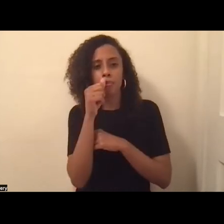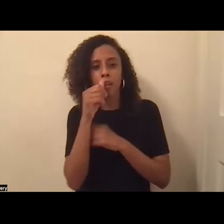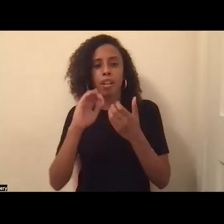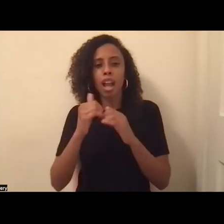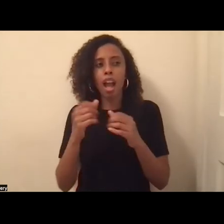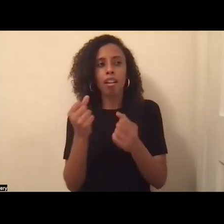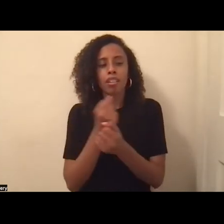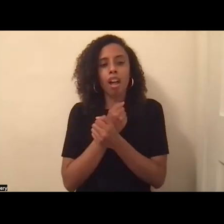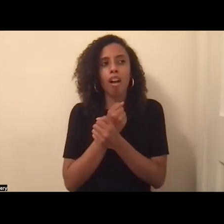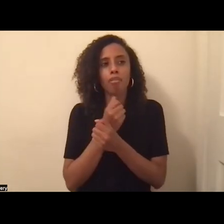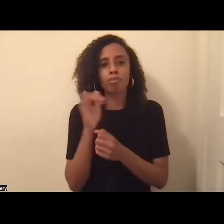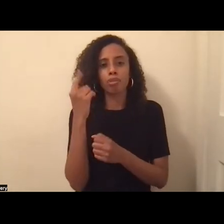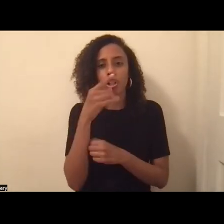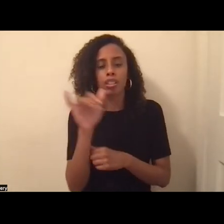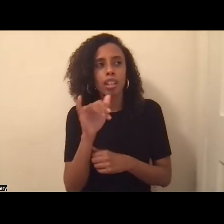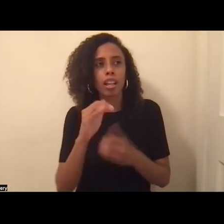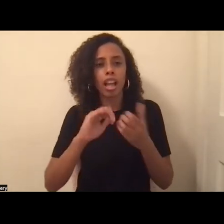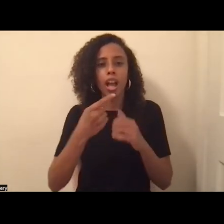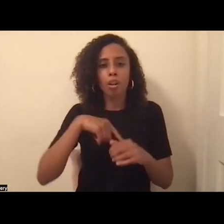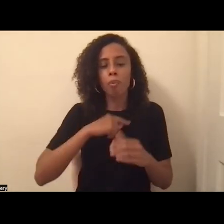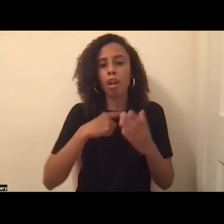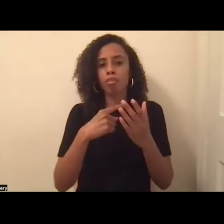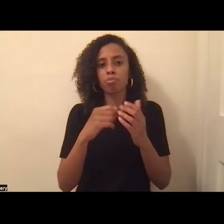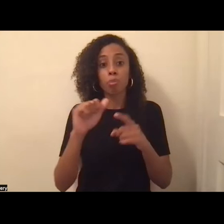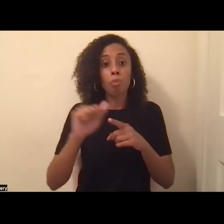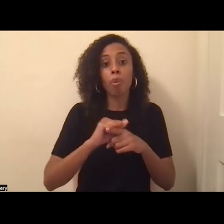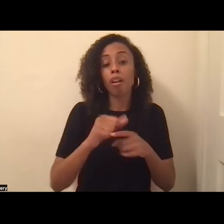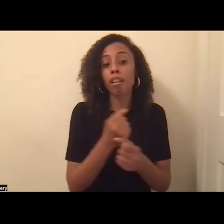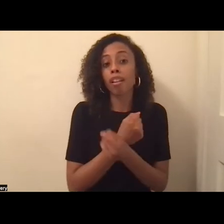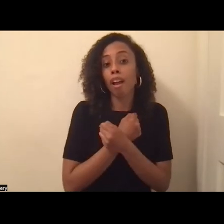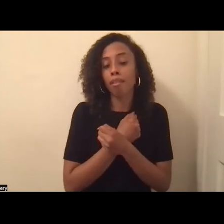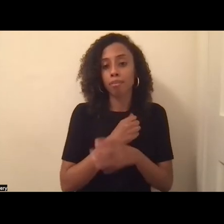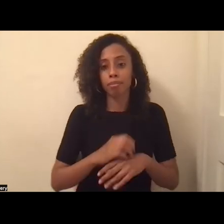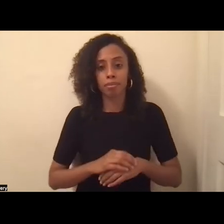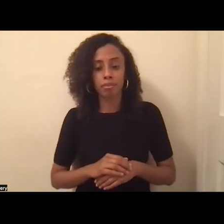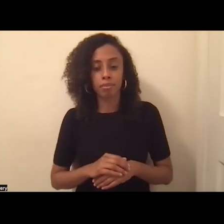we practice love? Sometimes we're more